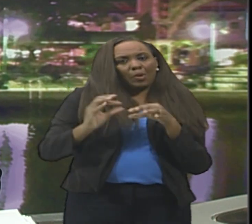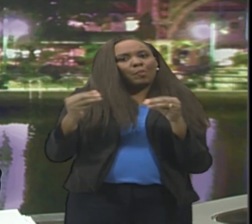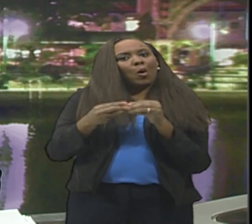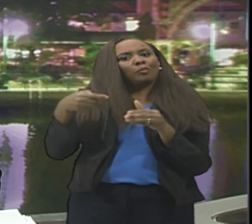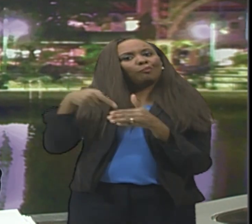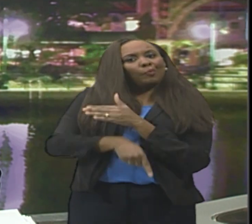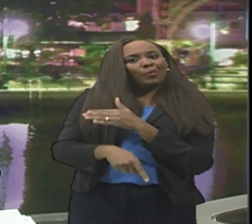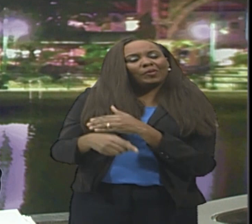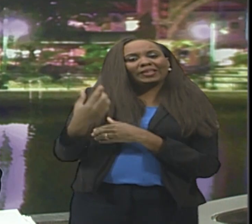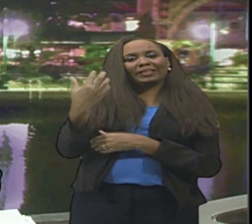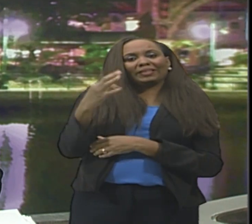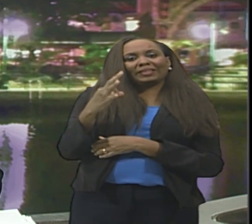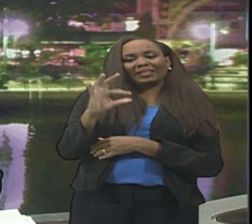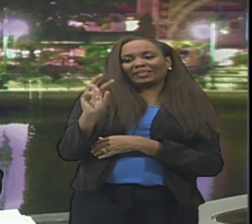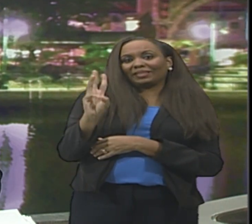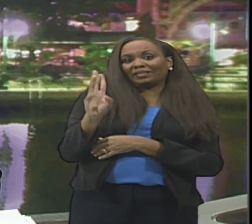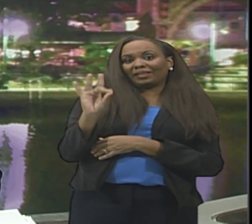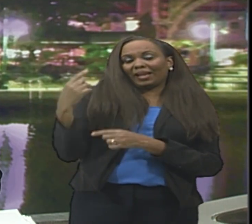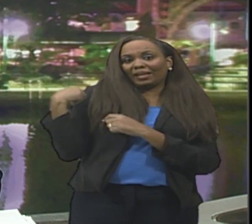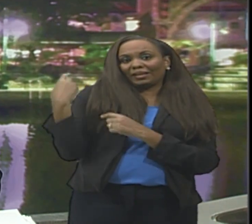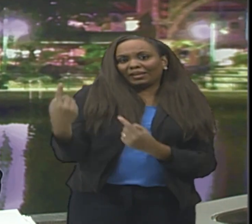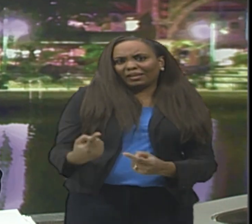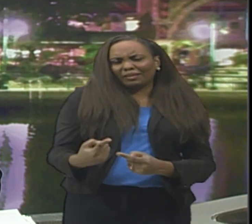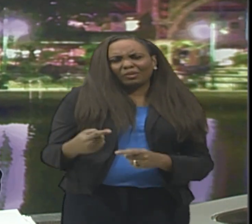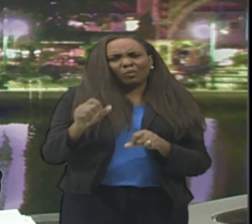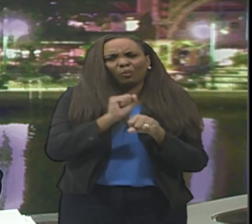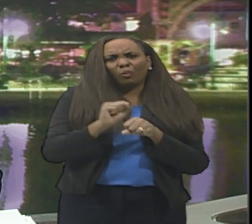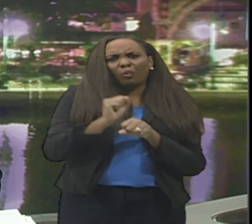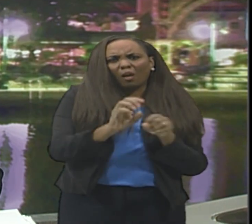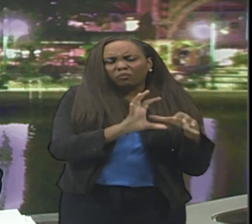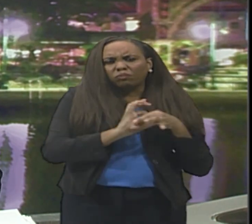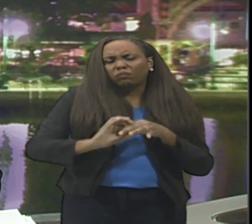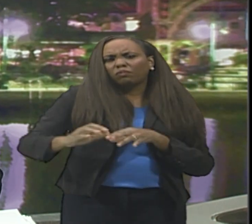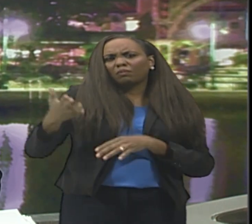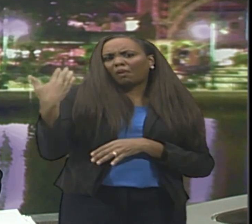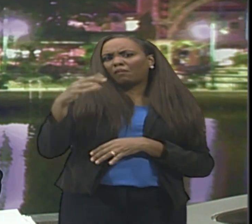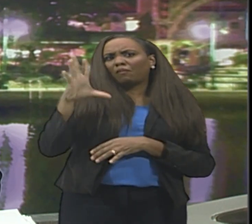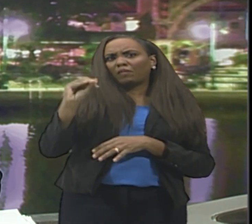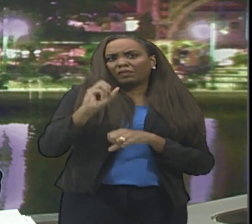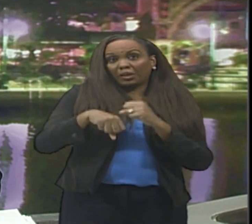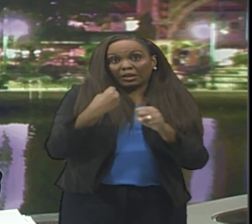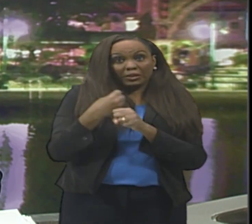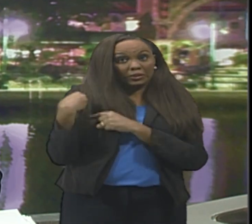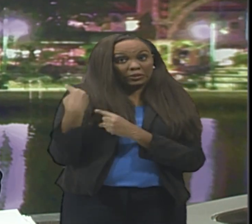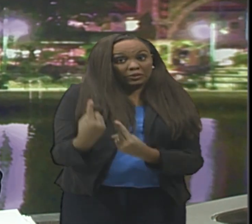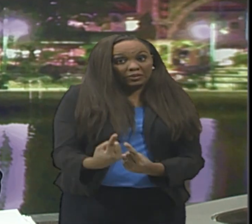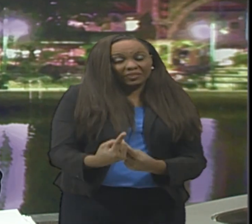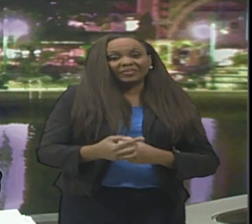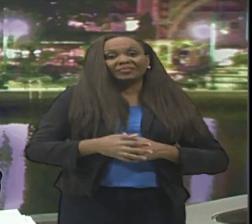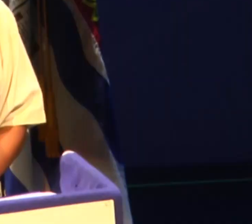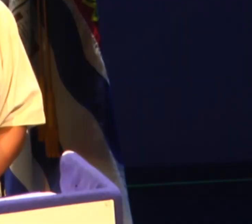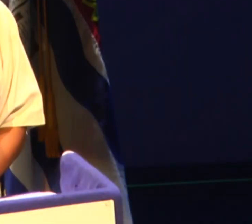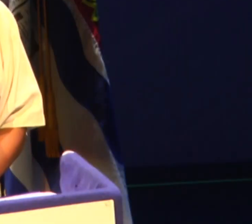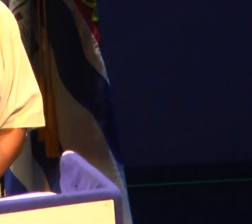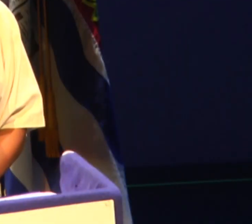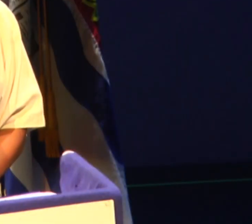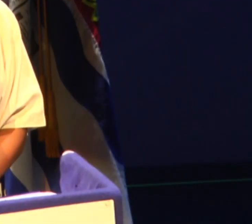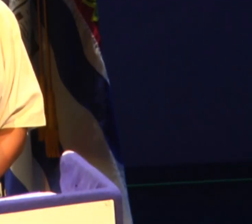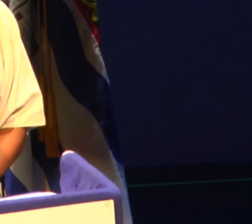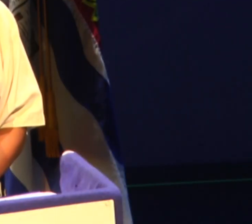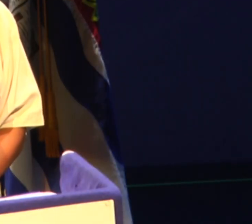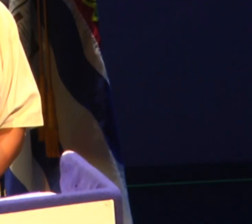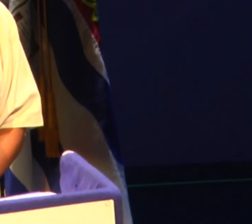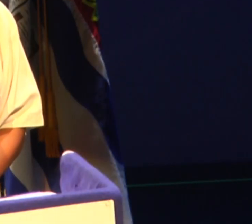says the 2 nations have worked together on a number of areas over the past 50 years. With a marked enhancement